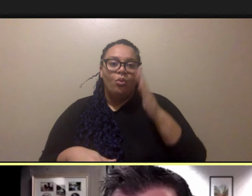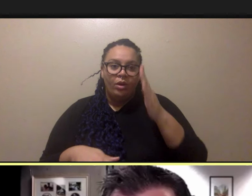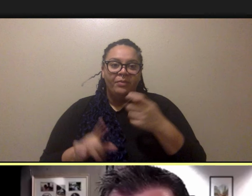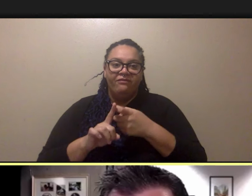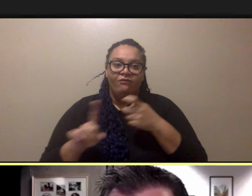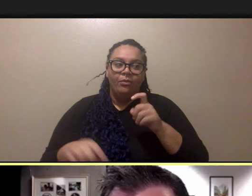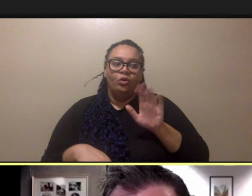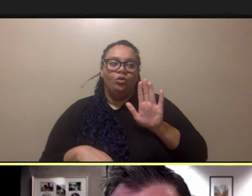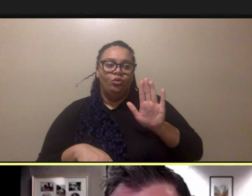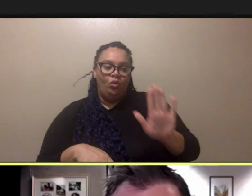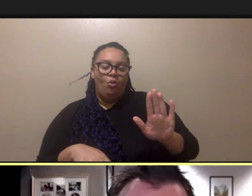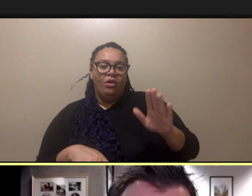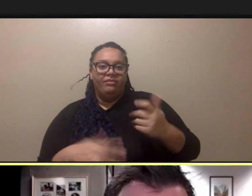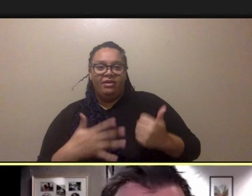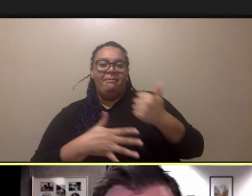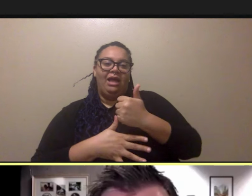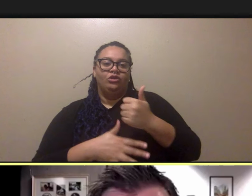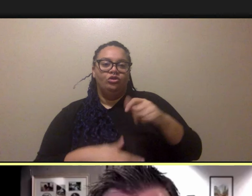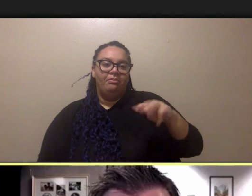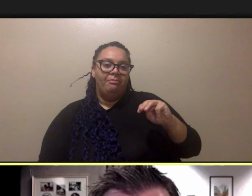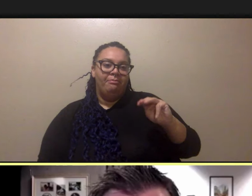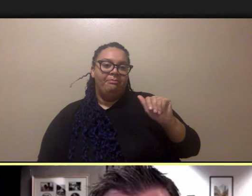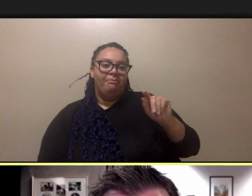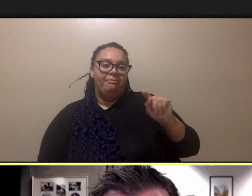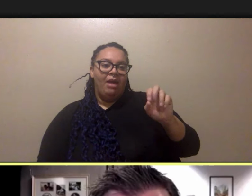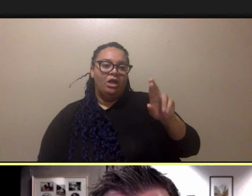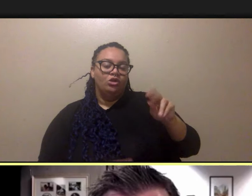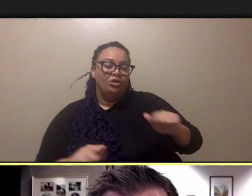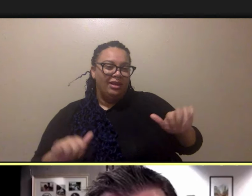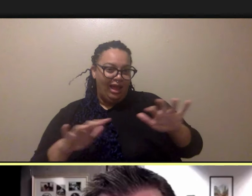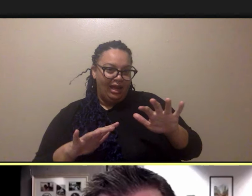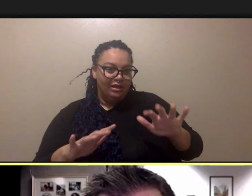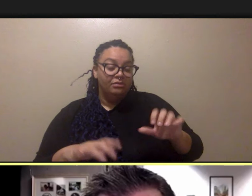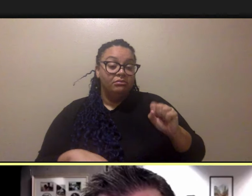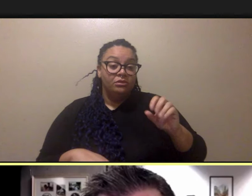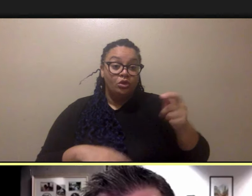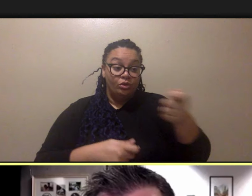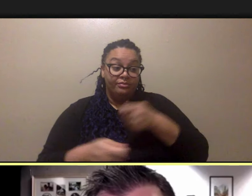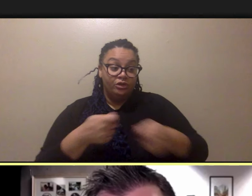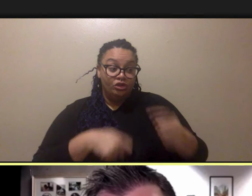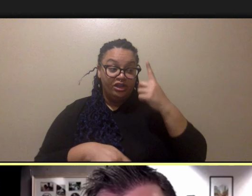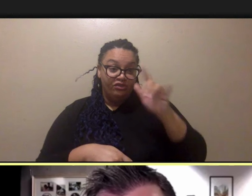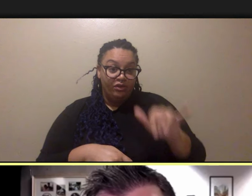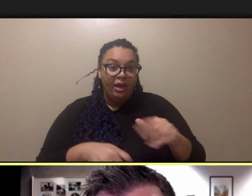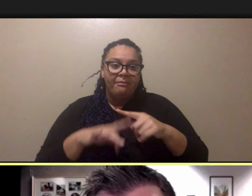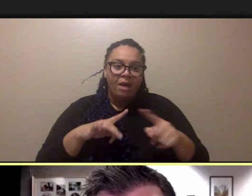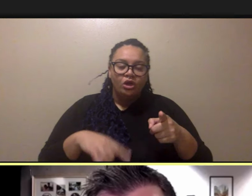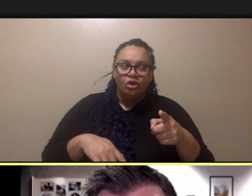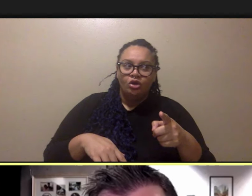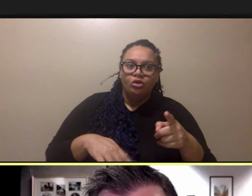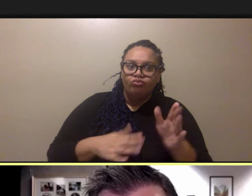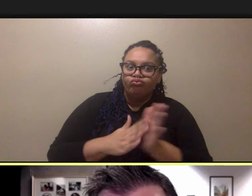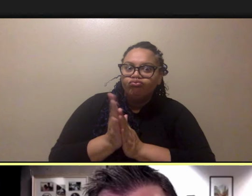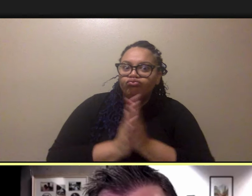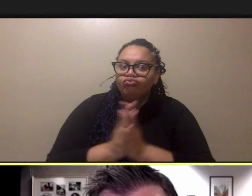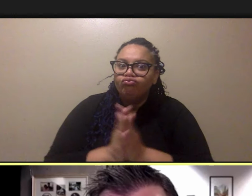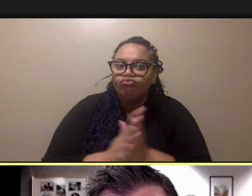land. But the company would give you extra land in order to pay for that in exchange for bringing over the servants. But you're incentivized to get as